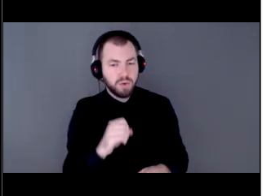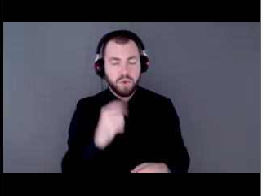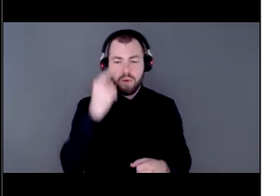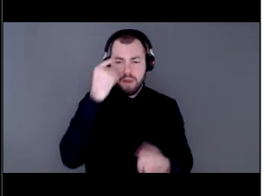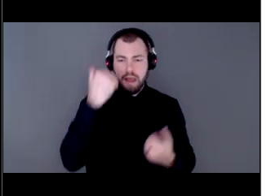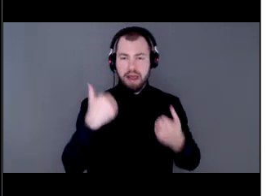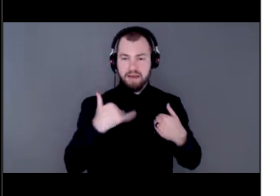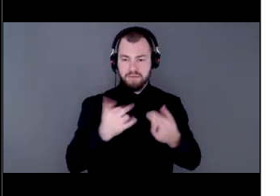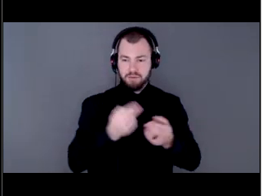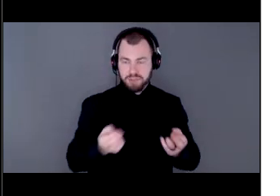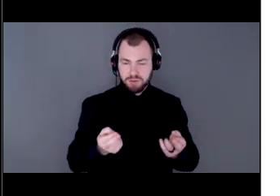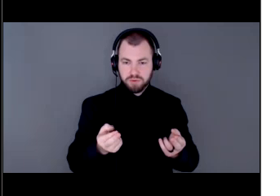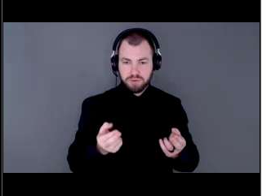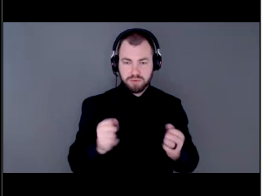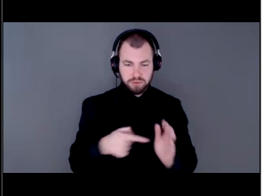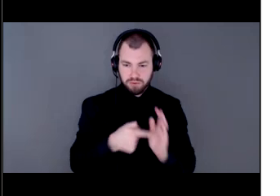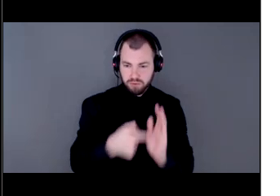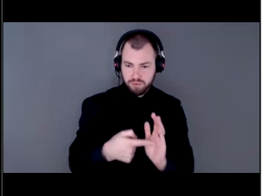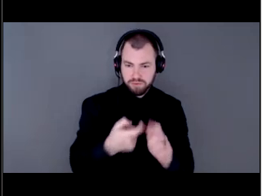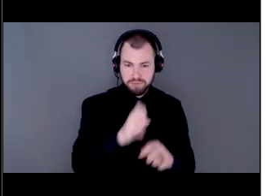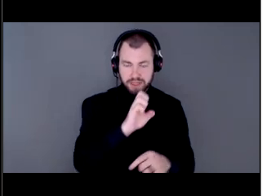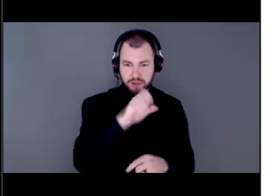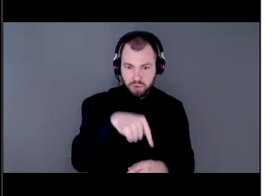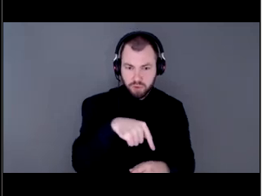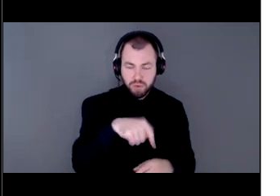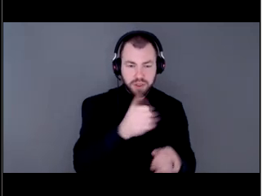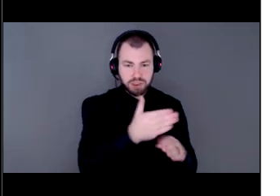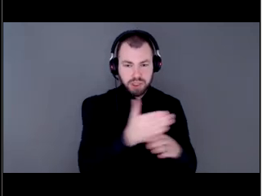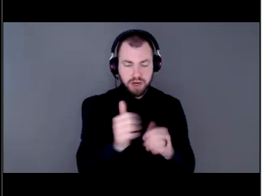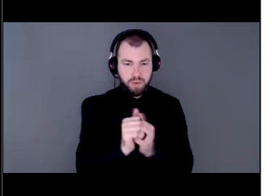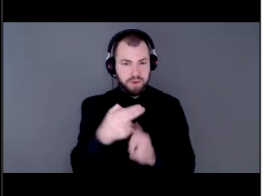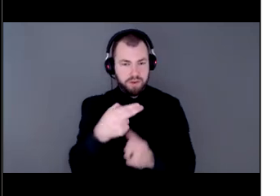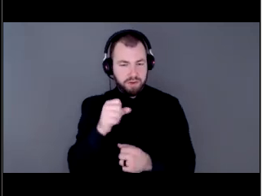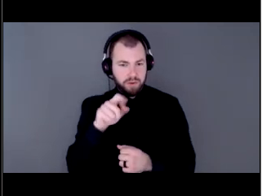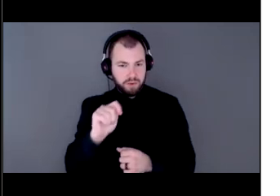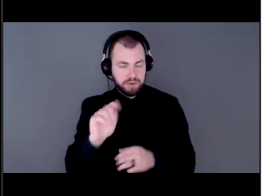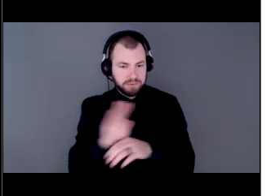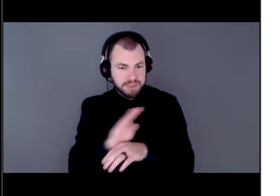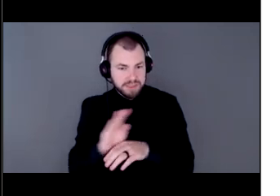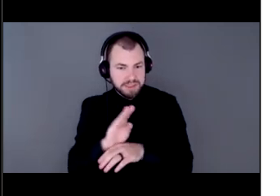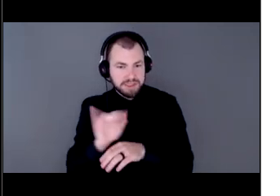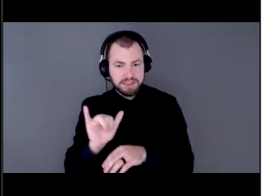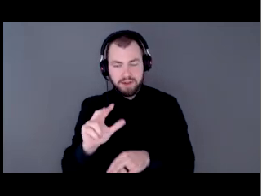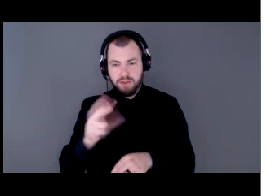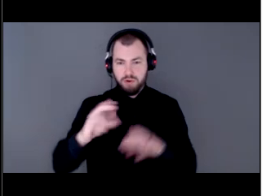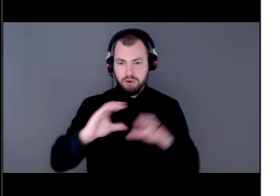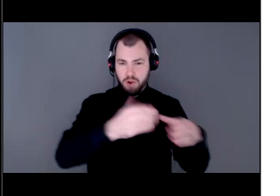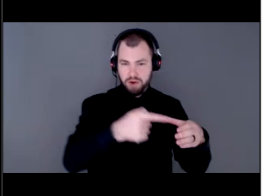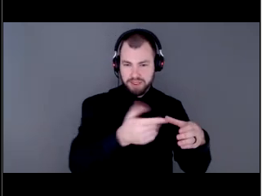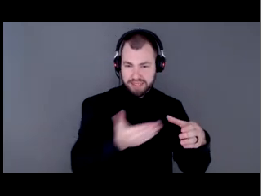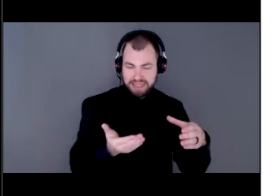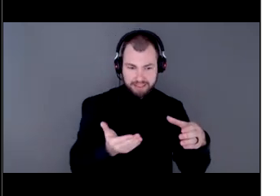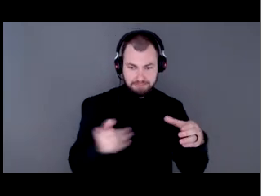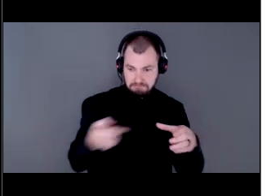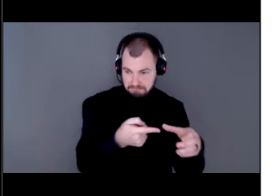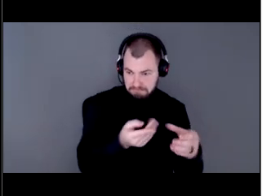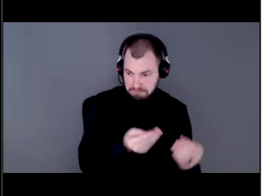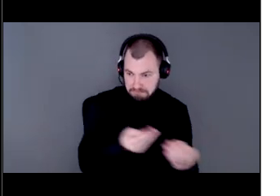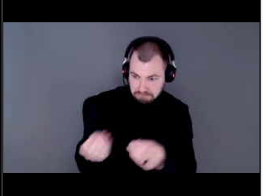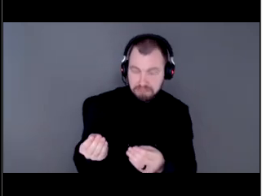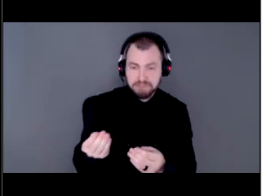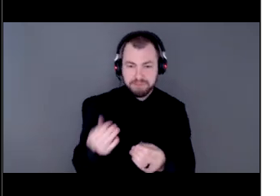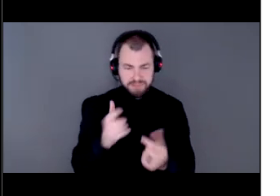they could point to from DEQ that they could share then with their host businesses, like a third party kind of thing, was super helpful. And the host businesses